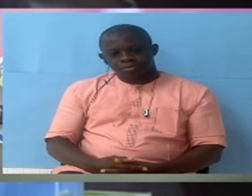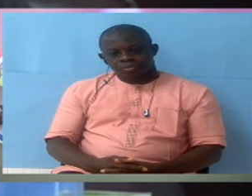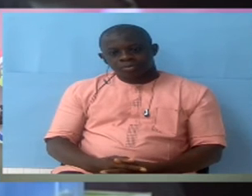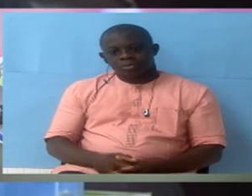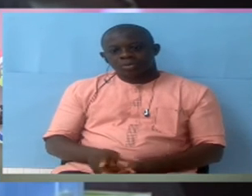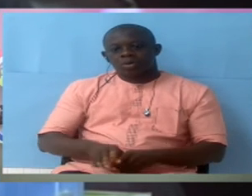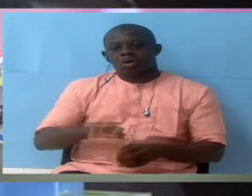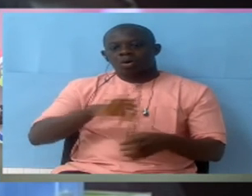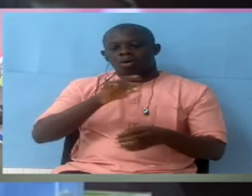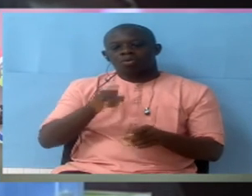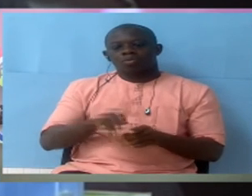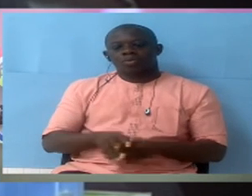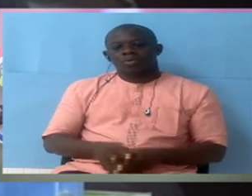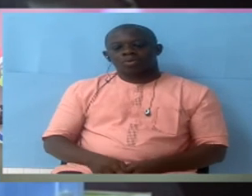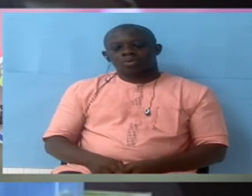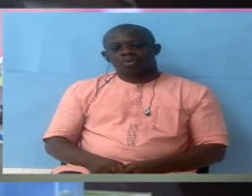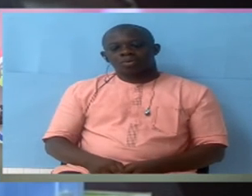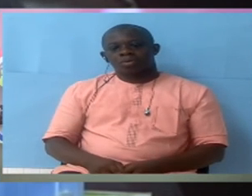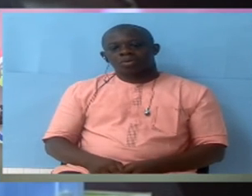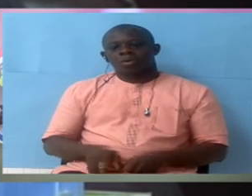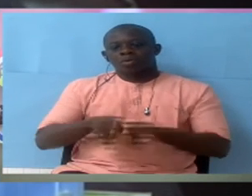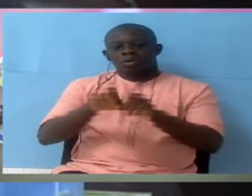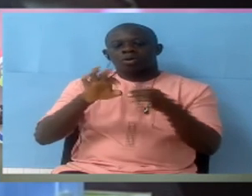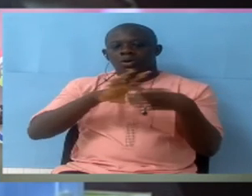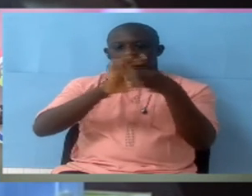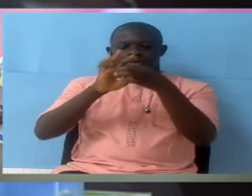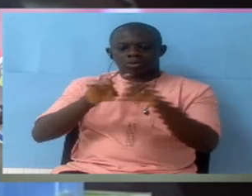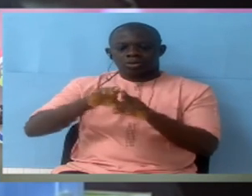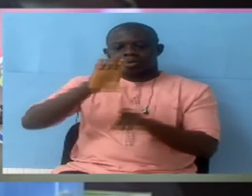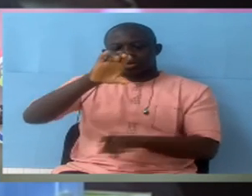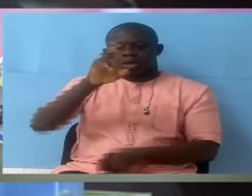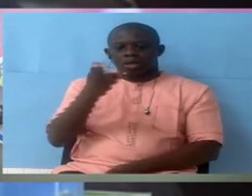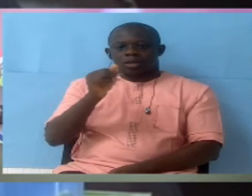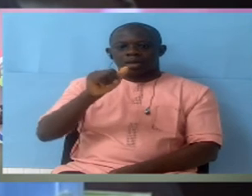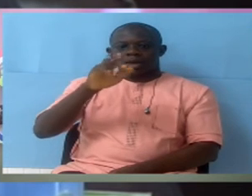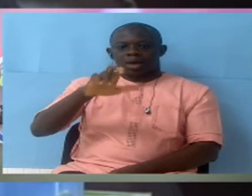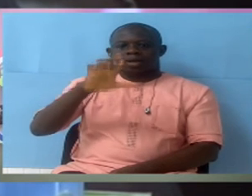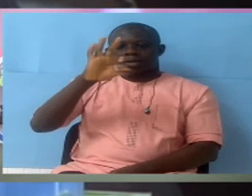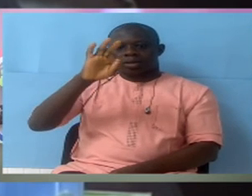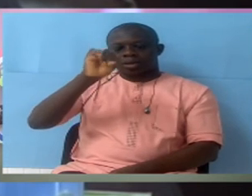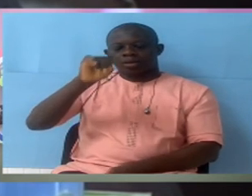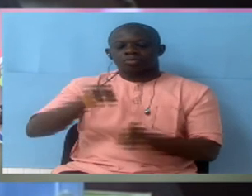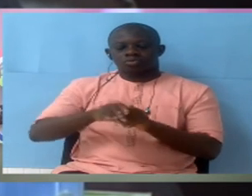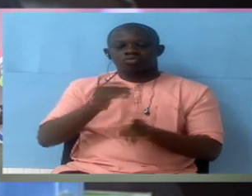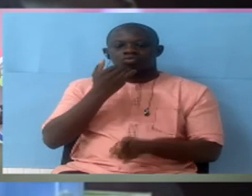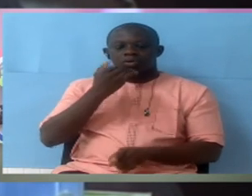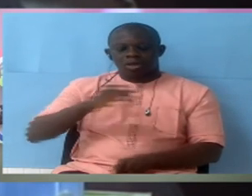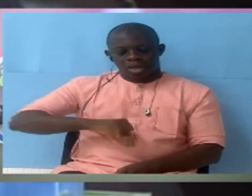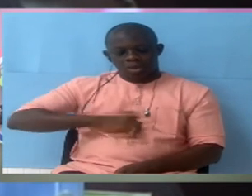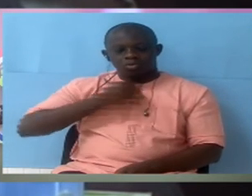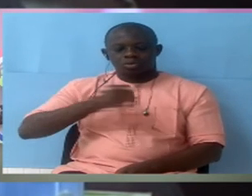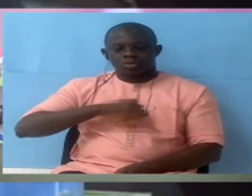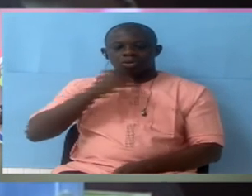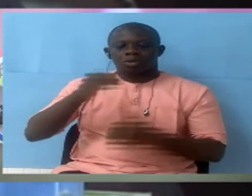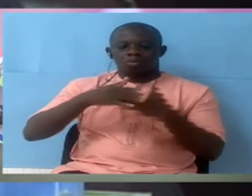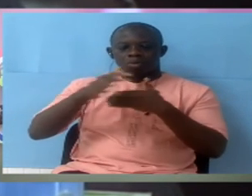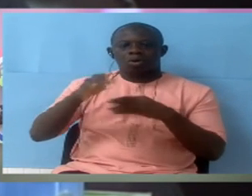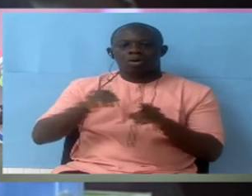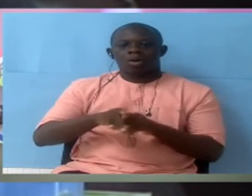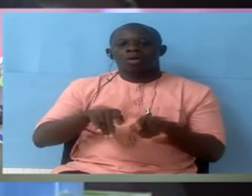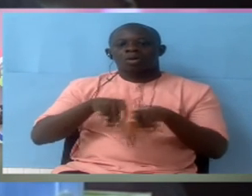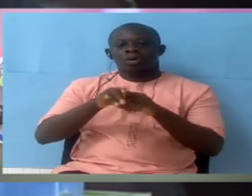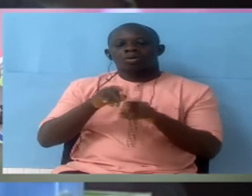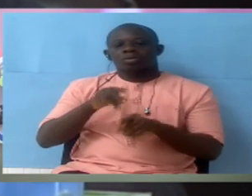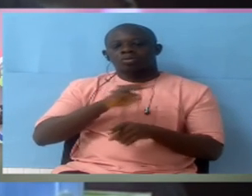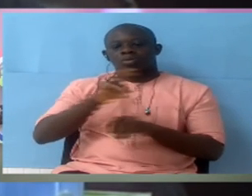charter I'm sorry I'm a bit emotional what the treatment that you've gone through so I may not be